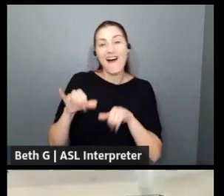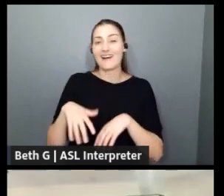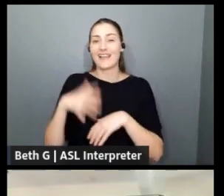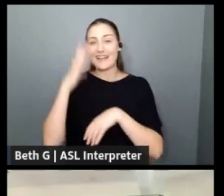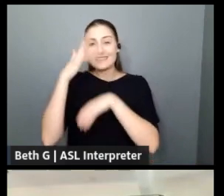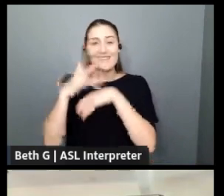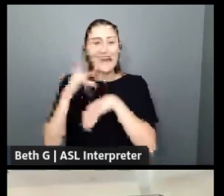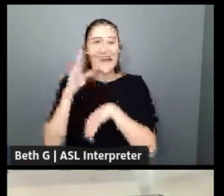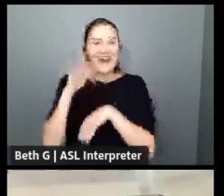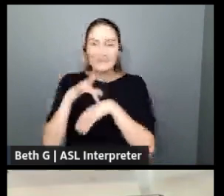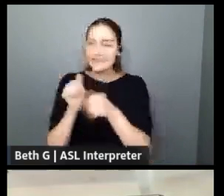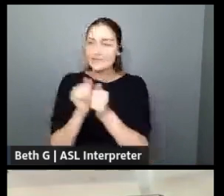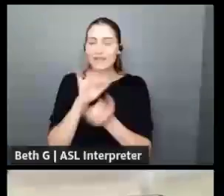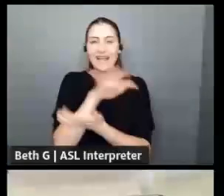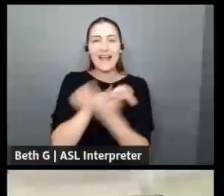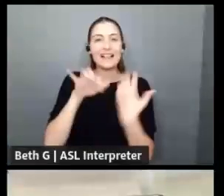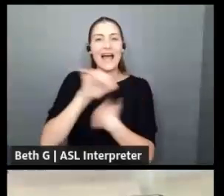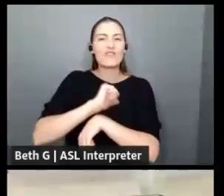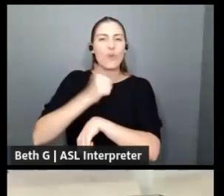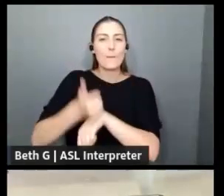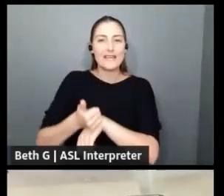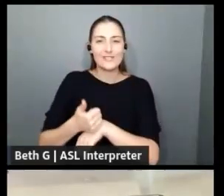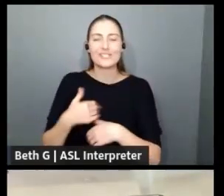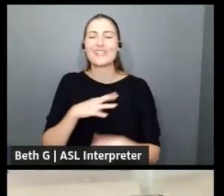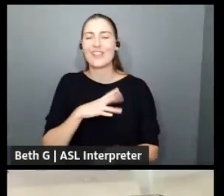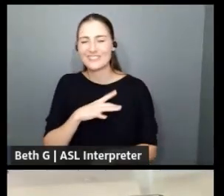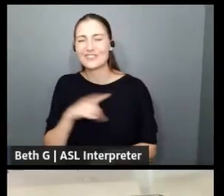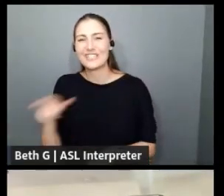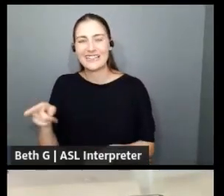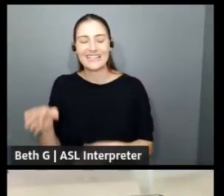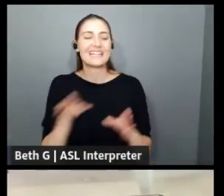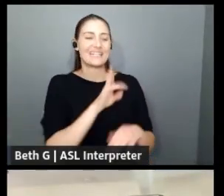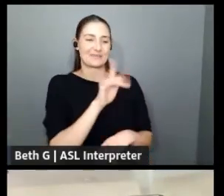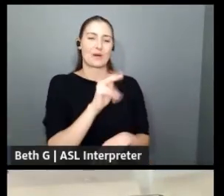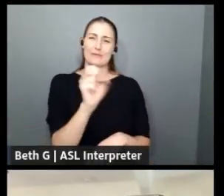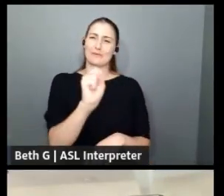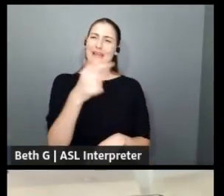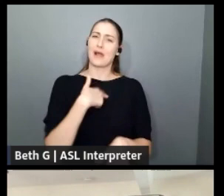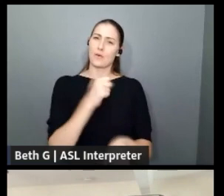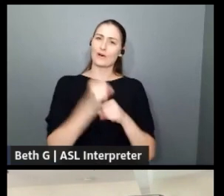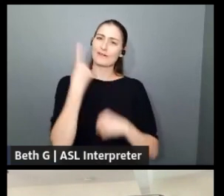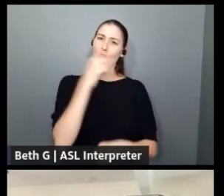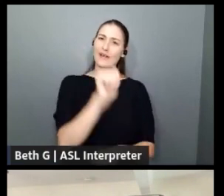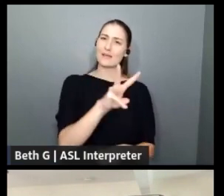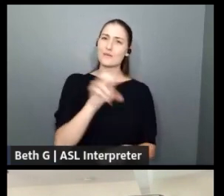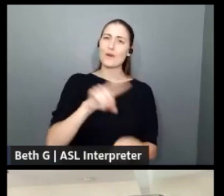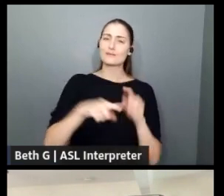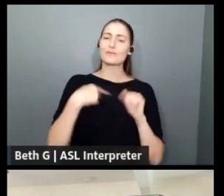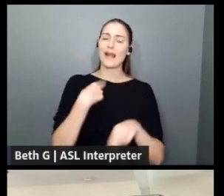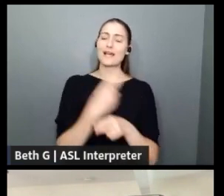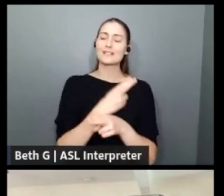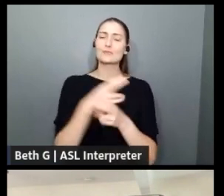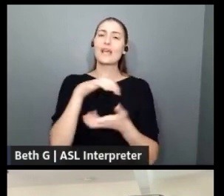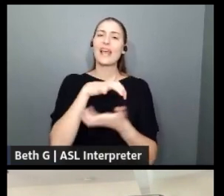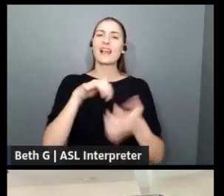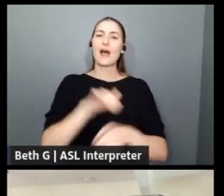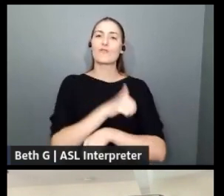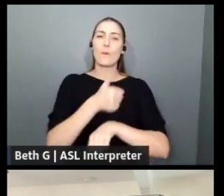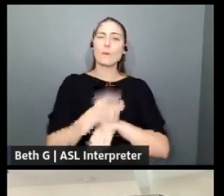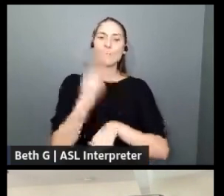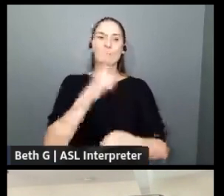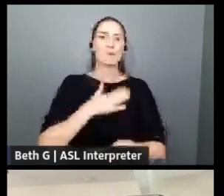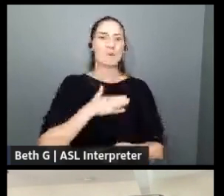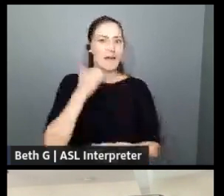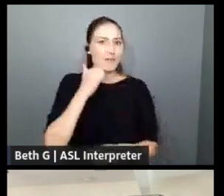CloudFormation. Yeah, absolutely. I mean, I work for AWS, but I still use CloudFormation for my daily job. And,